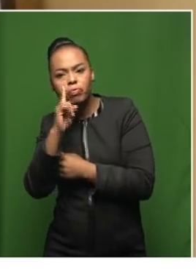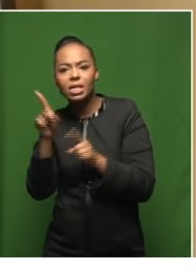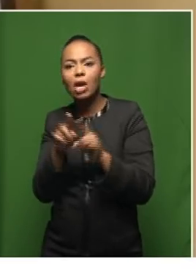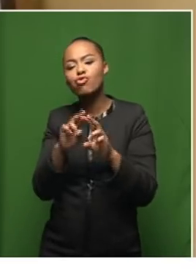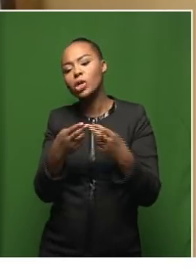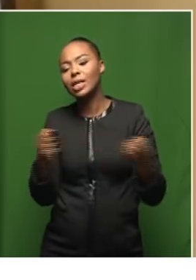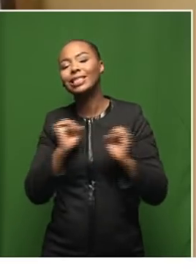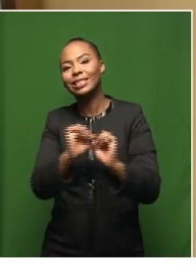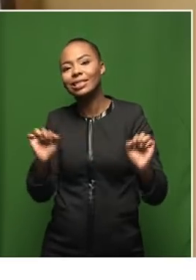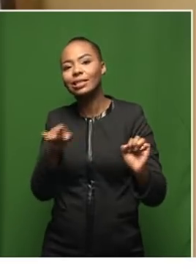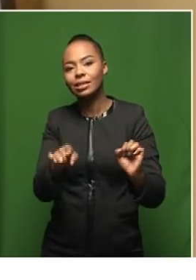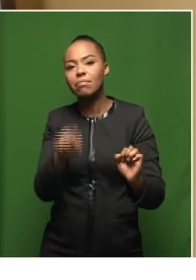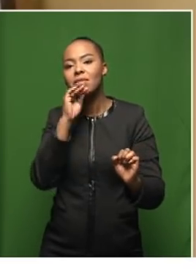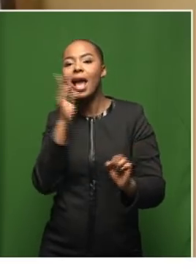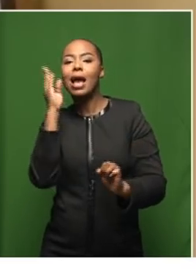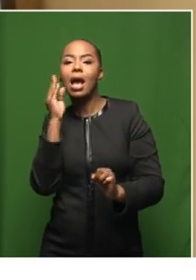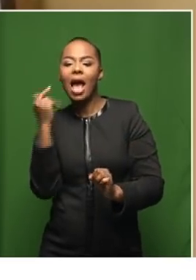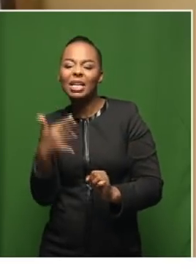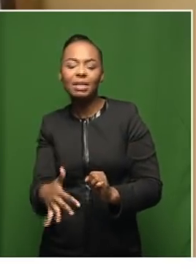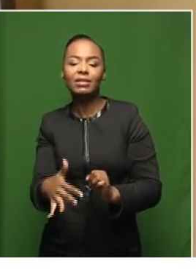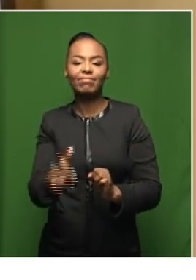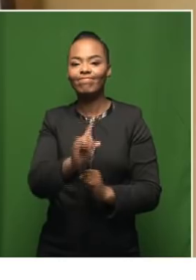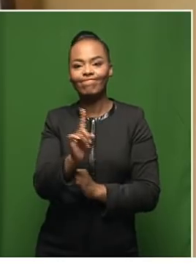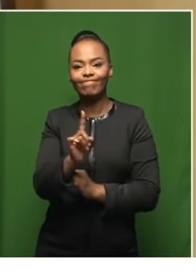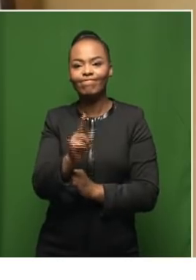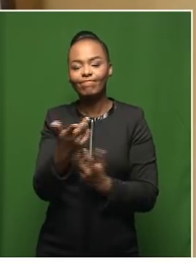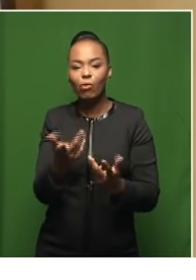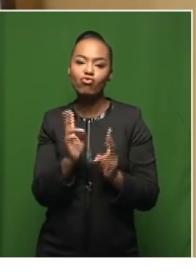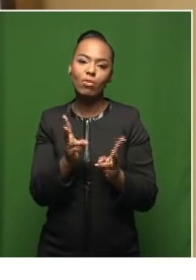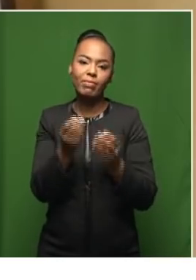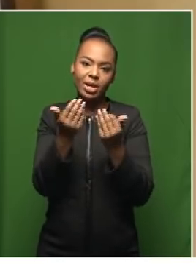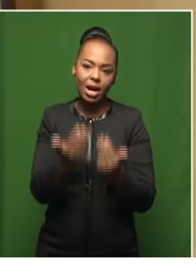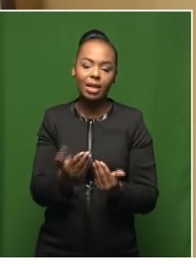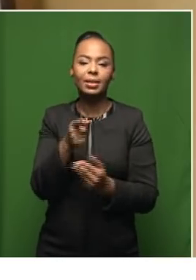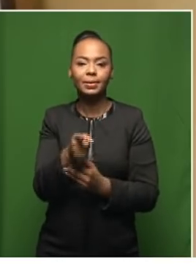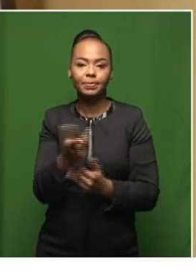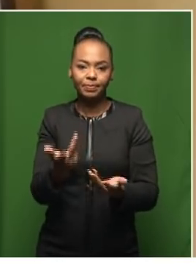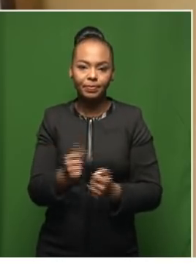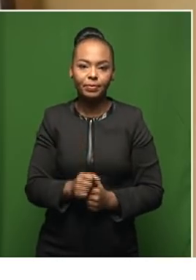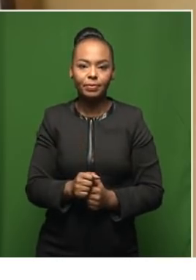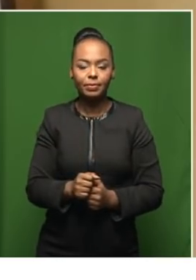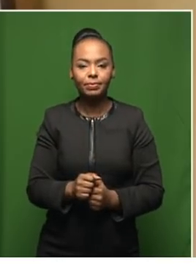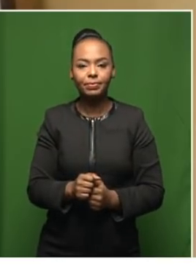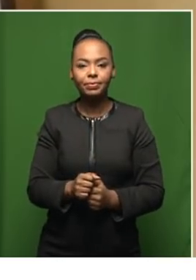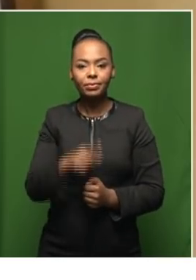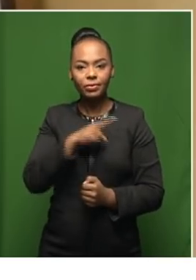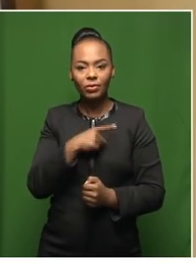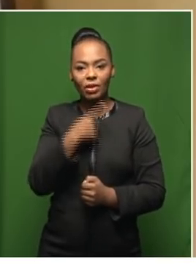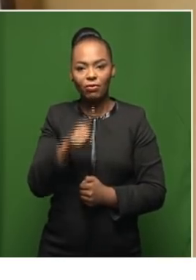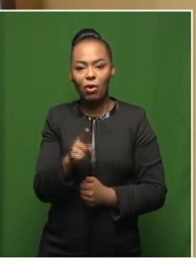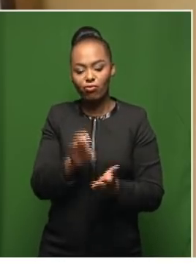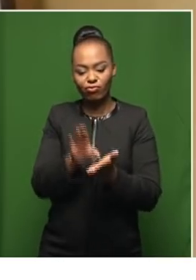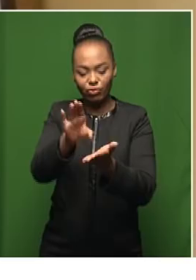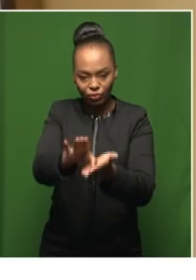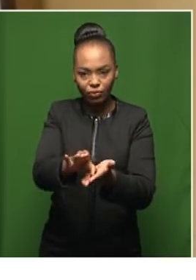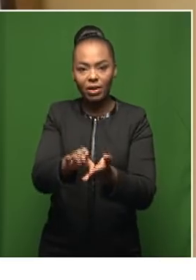therefore it would not be as expensive originally to actually put finances to procure. In the